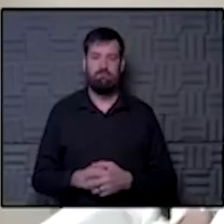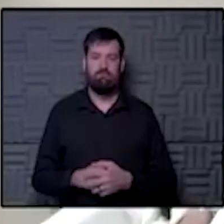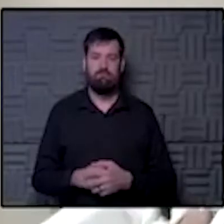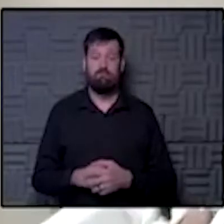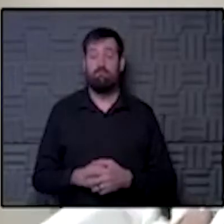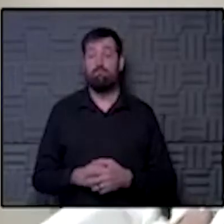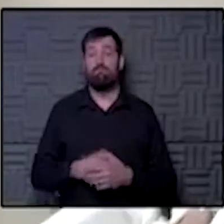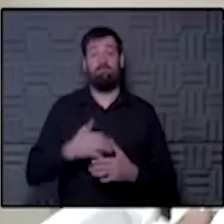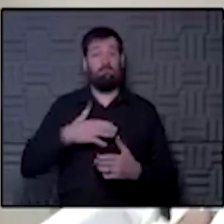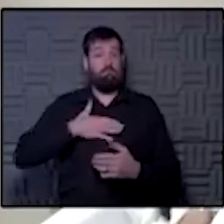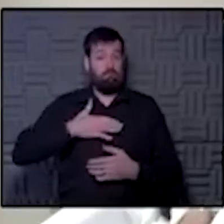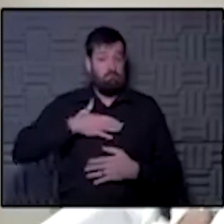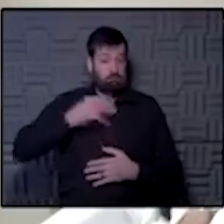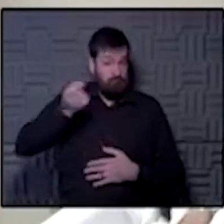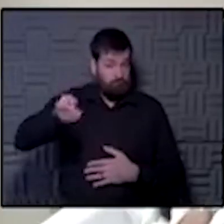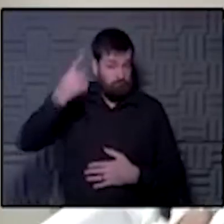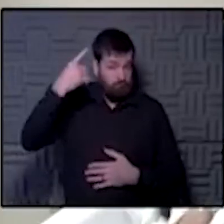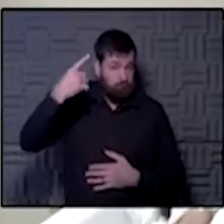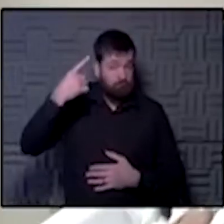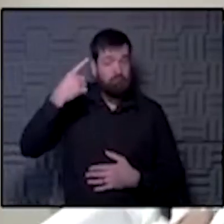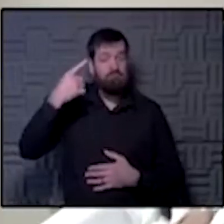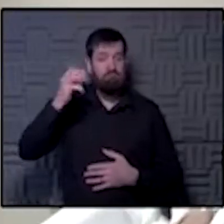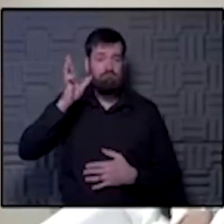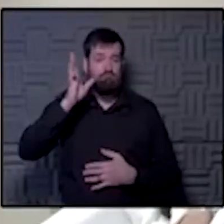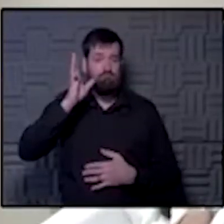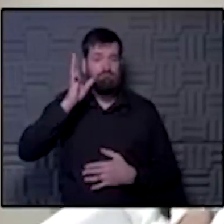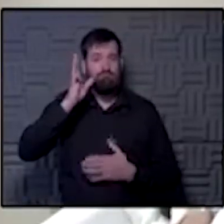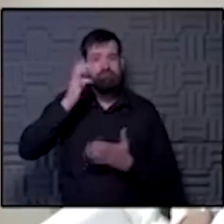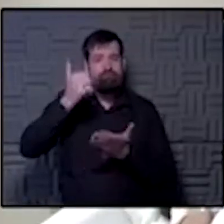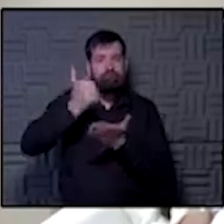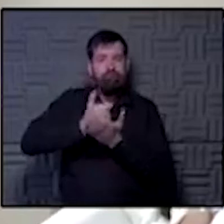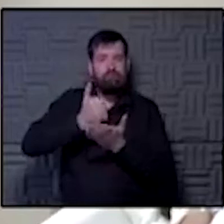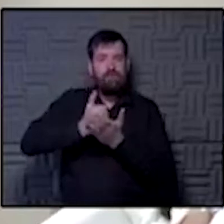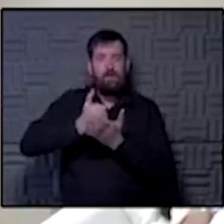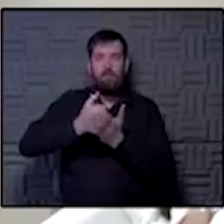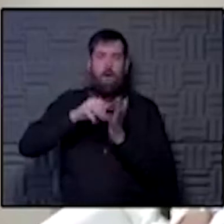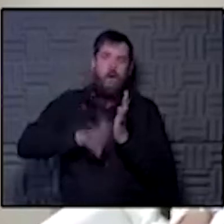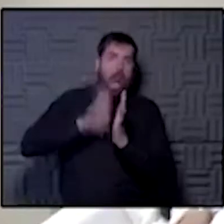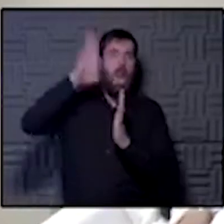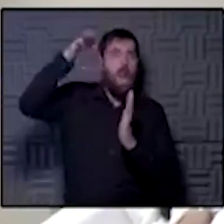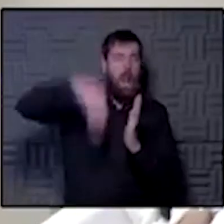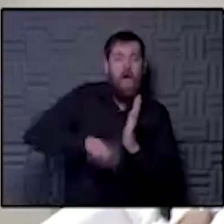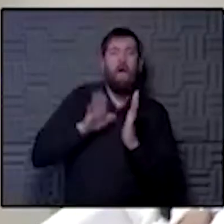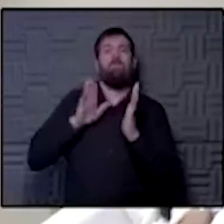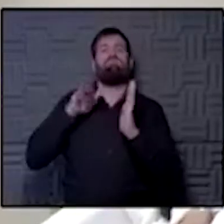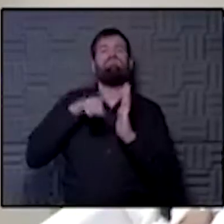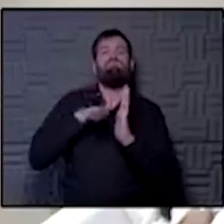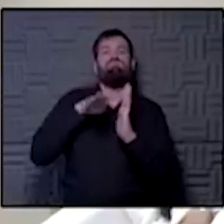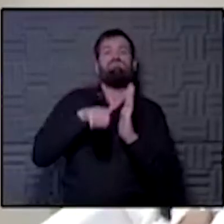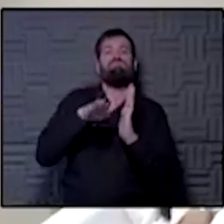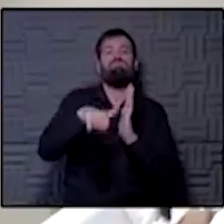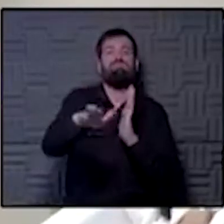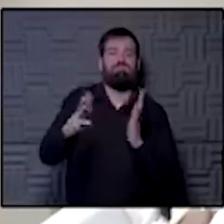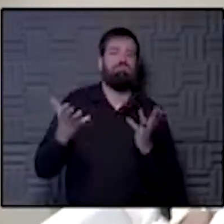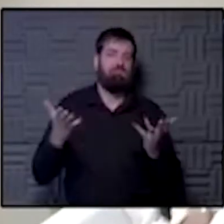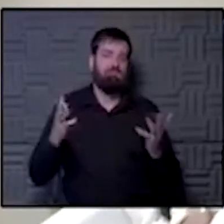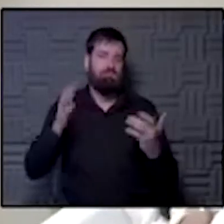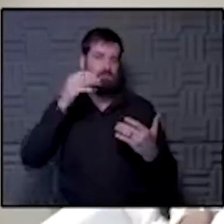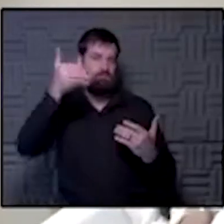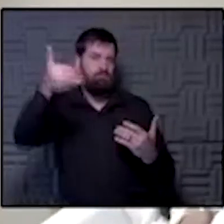From what I understand, it will help smooth out the rocky road to come